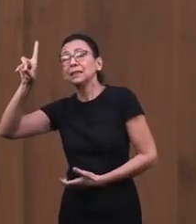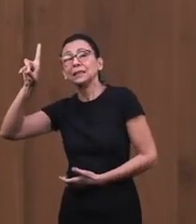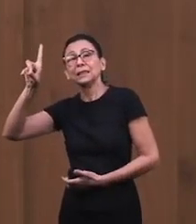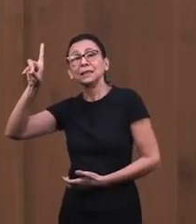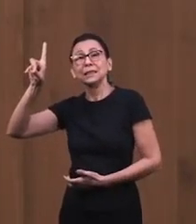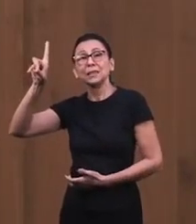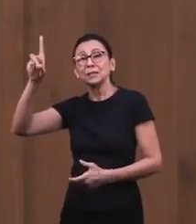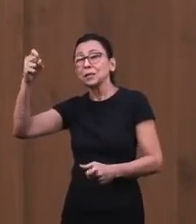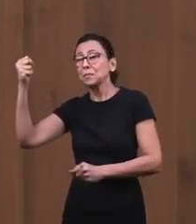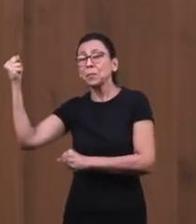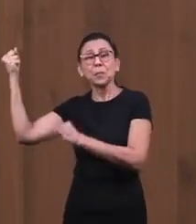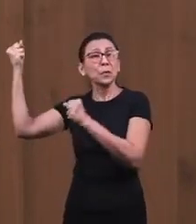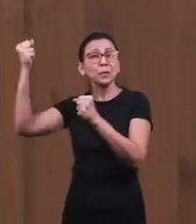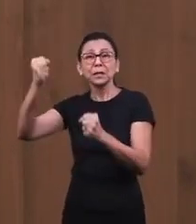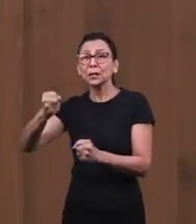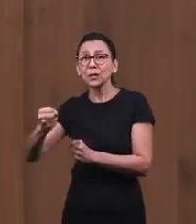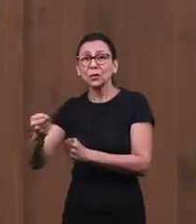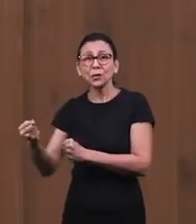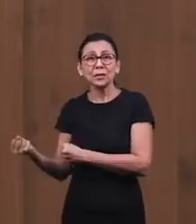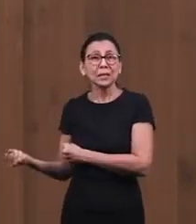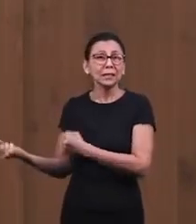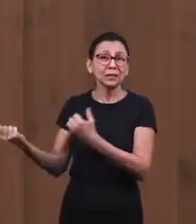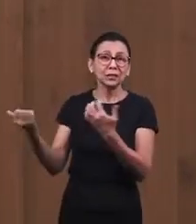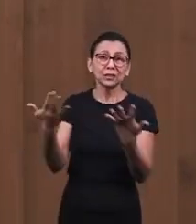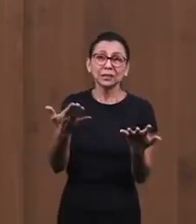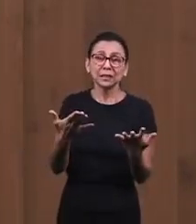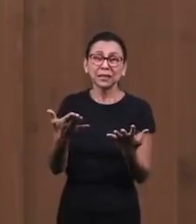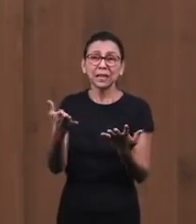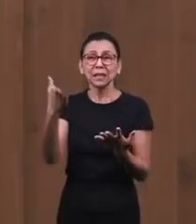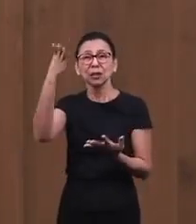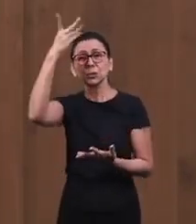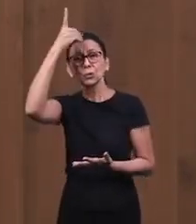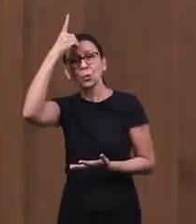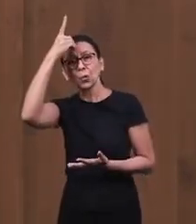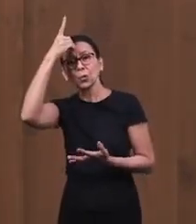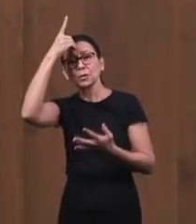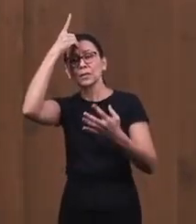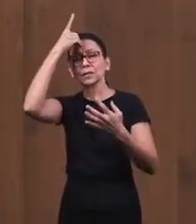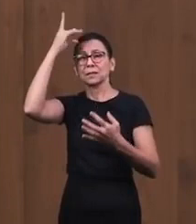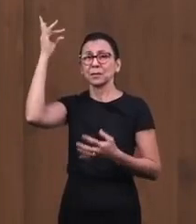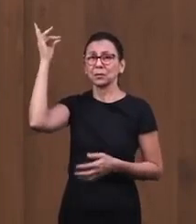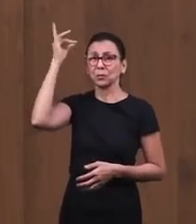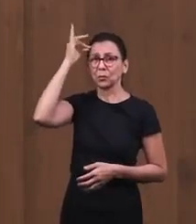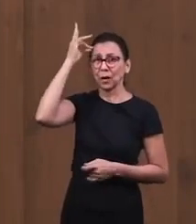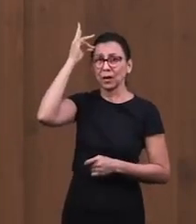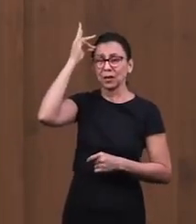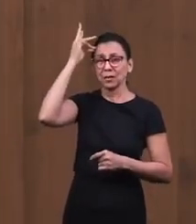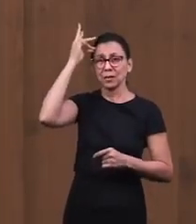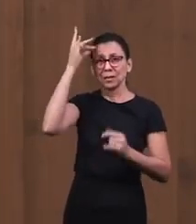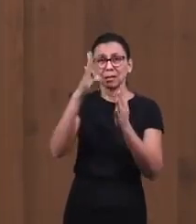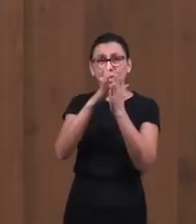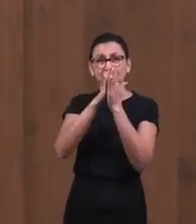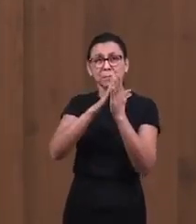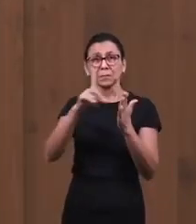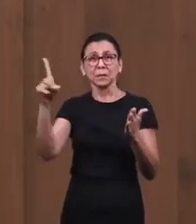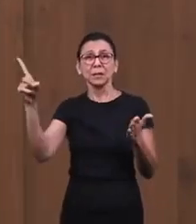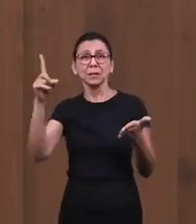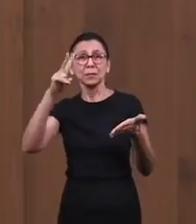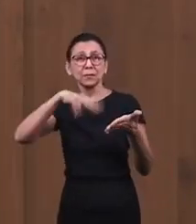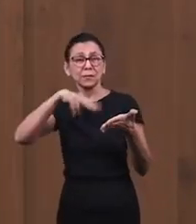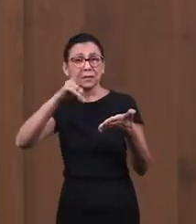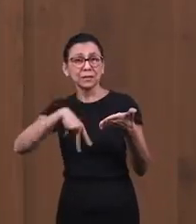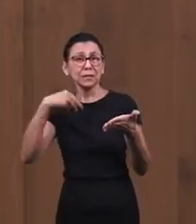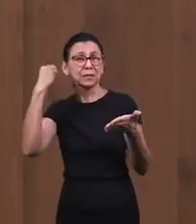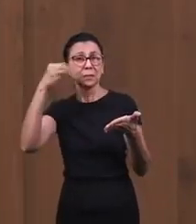poor, but the Lord has many things to give you, riches, spiritual gifts, experiences